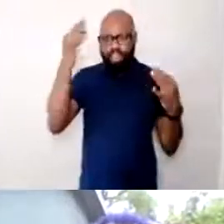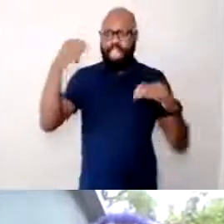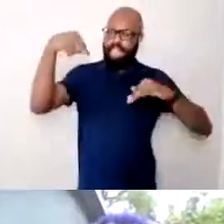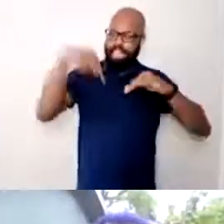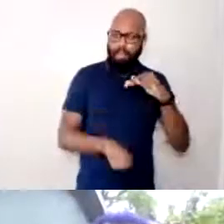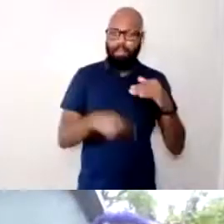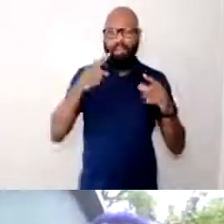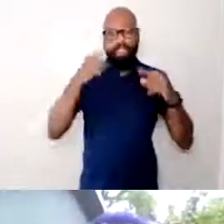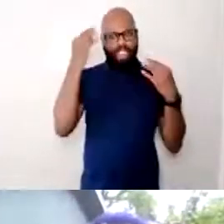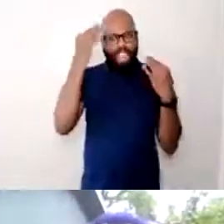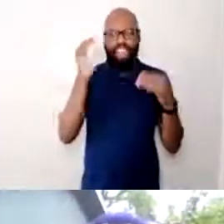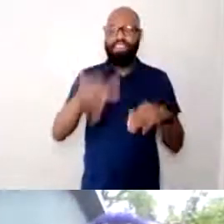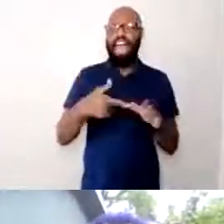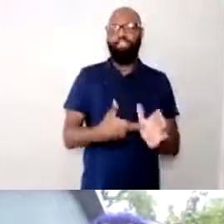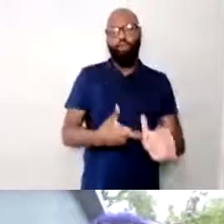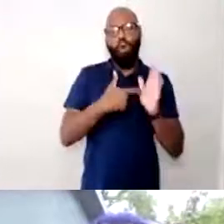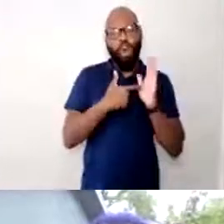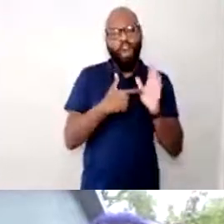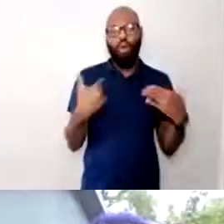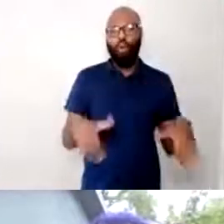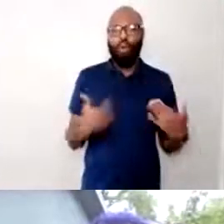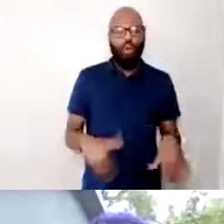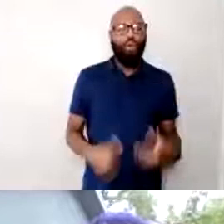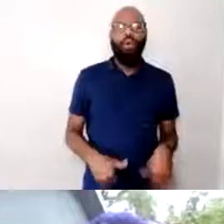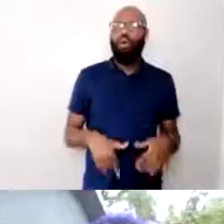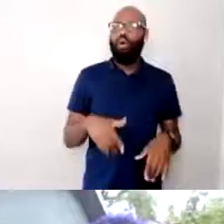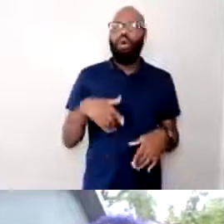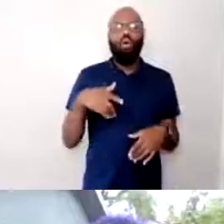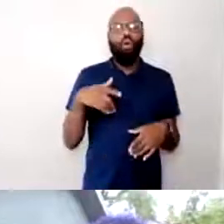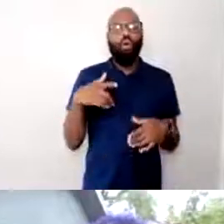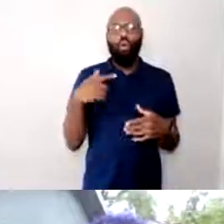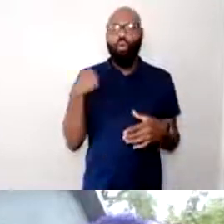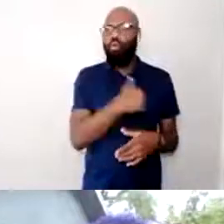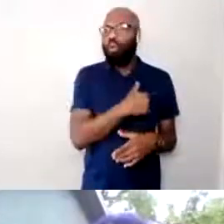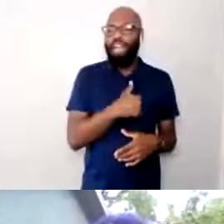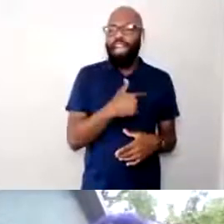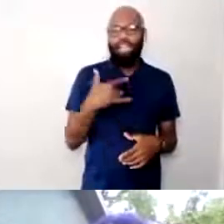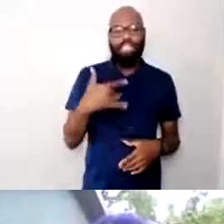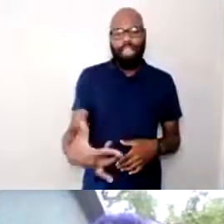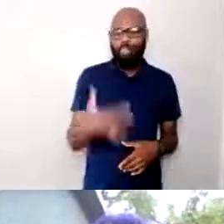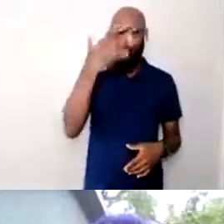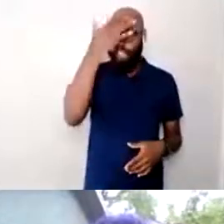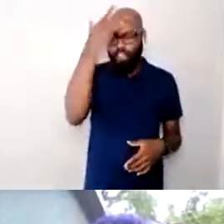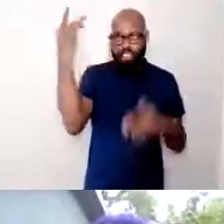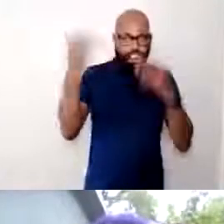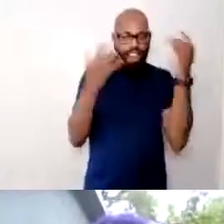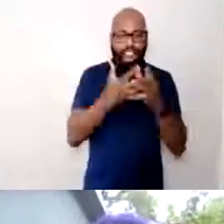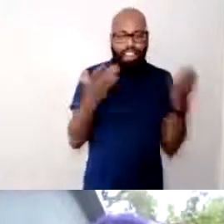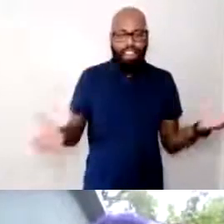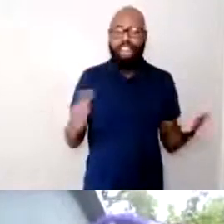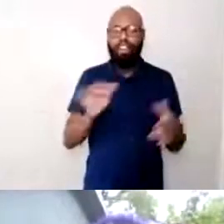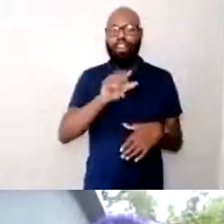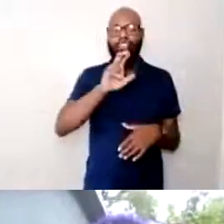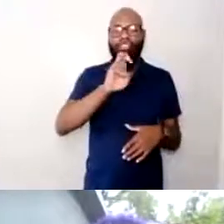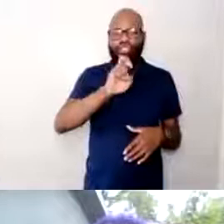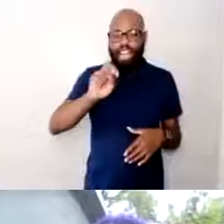You know, what Blue just brought up are things that we tend to forget. What Rena just mentioned are things we started to slip by the